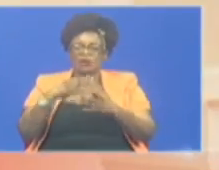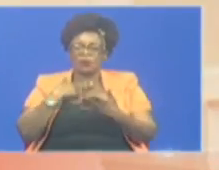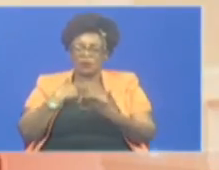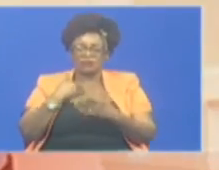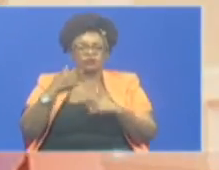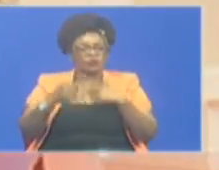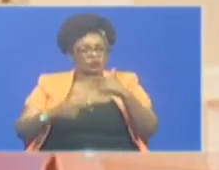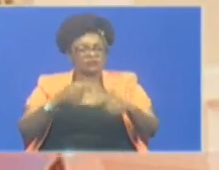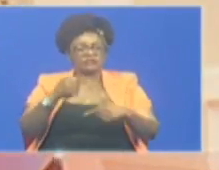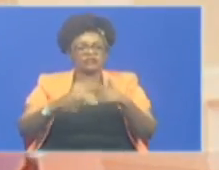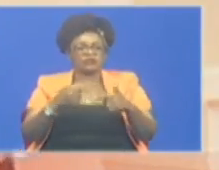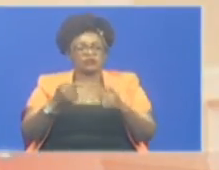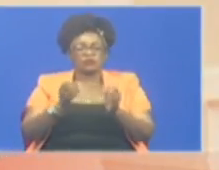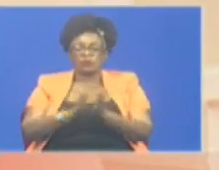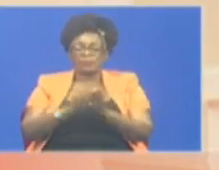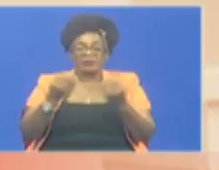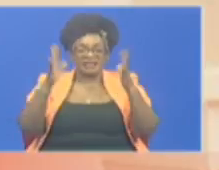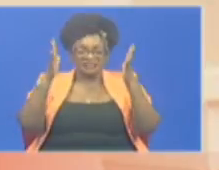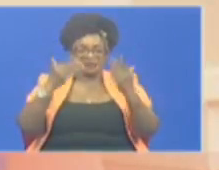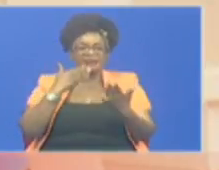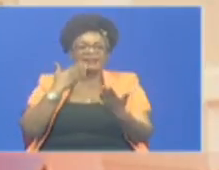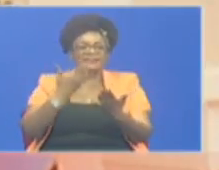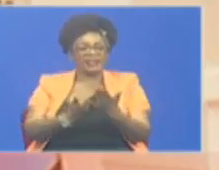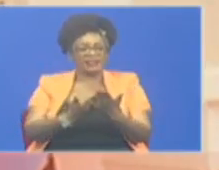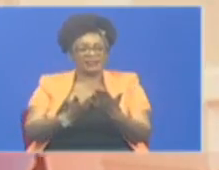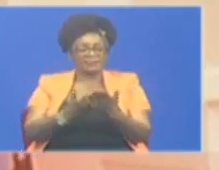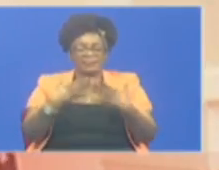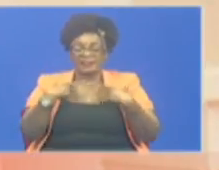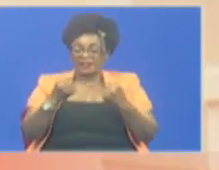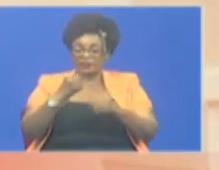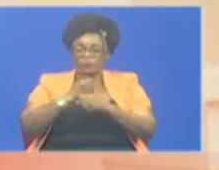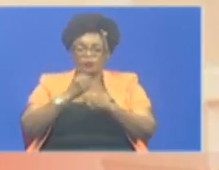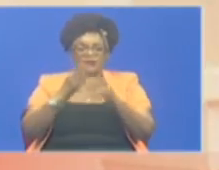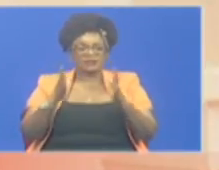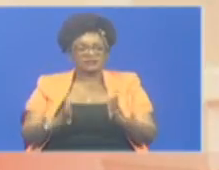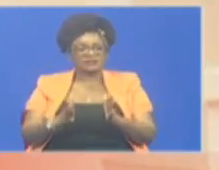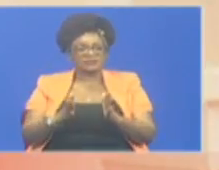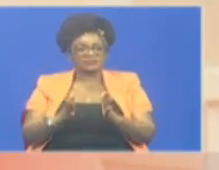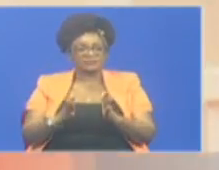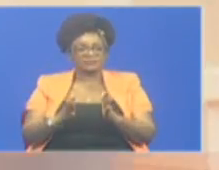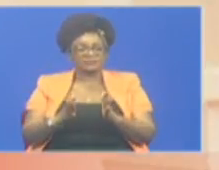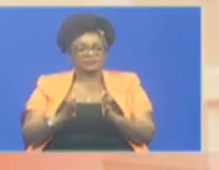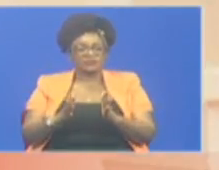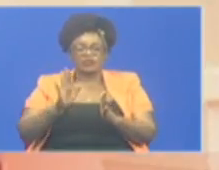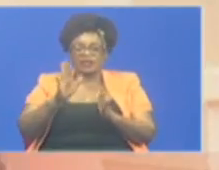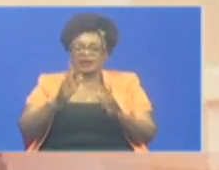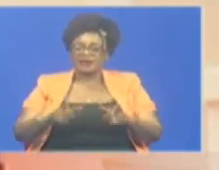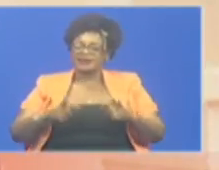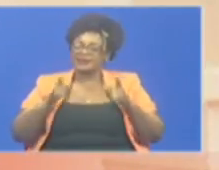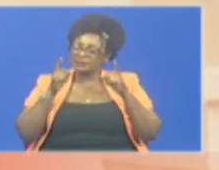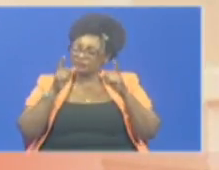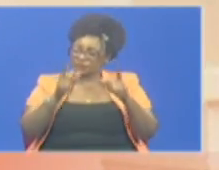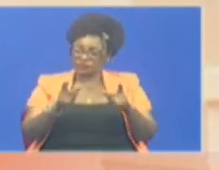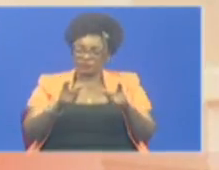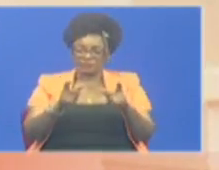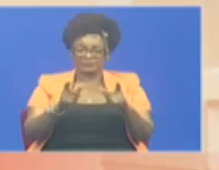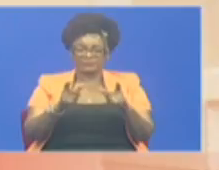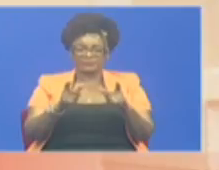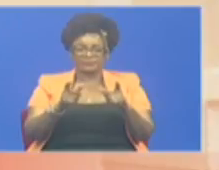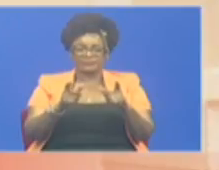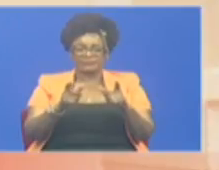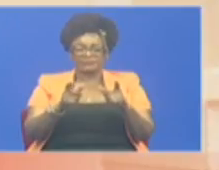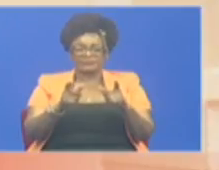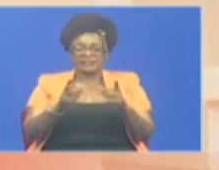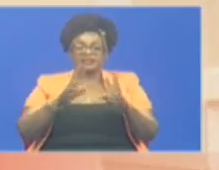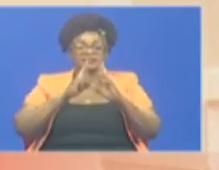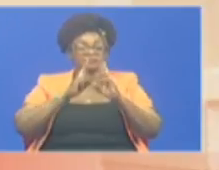to praise and thank our health workers for their dedication and selflessness in responding